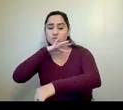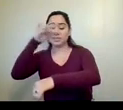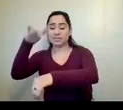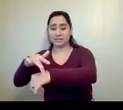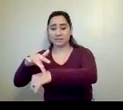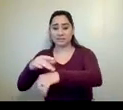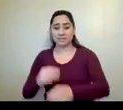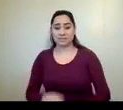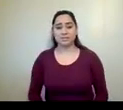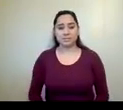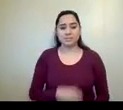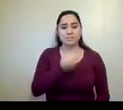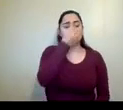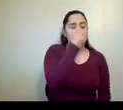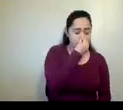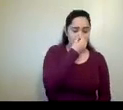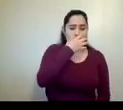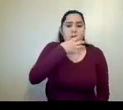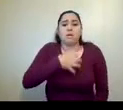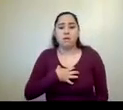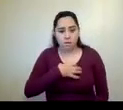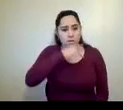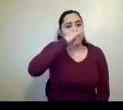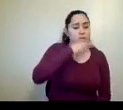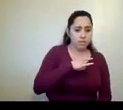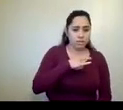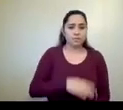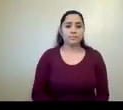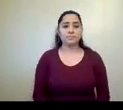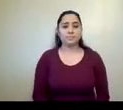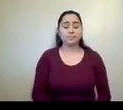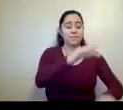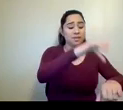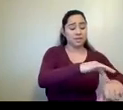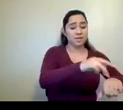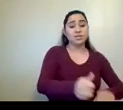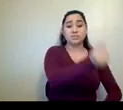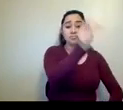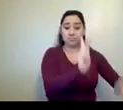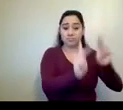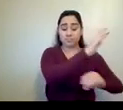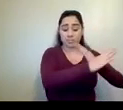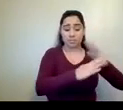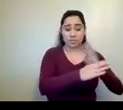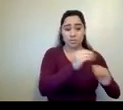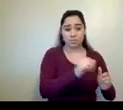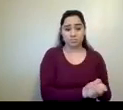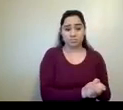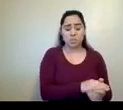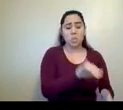objects, blow your nose, cough, or sneeze into hands, and then touch other people's hands or common